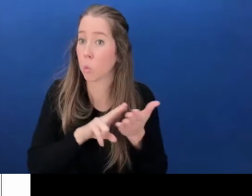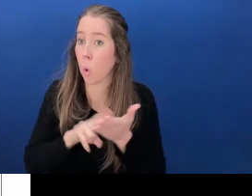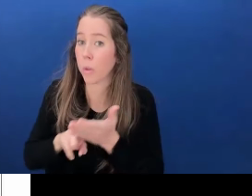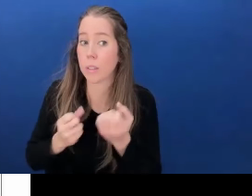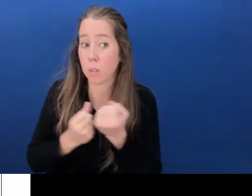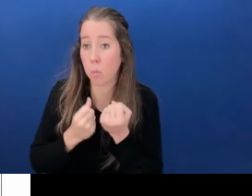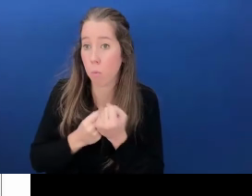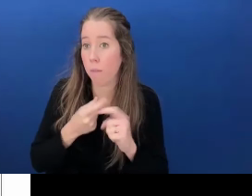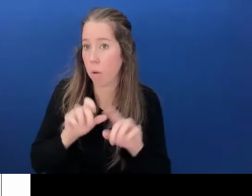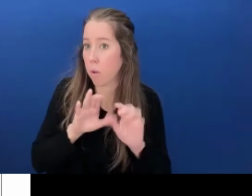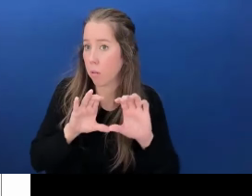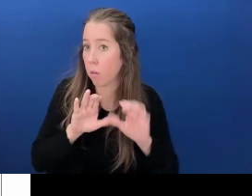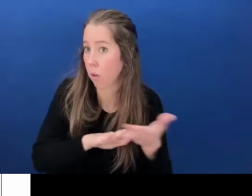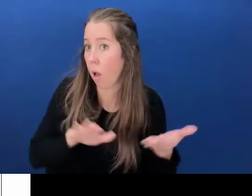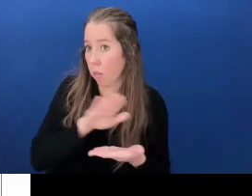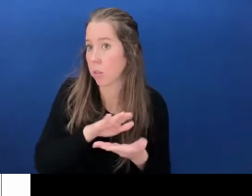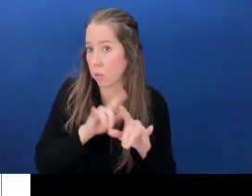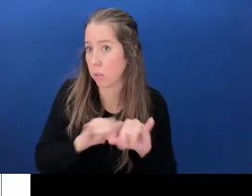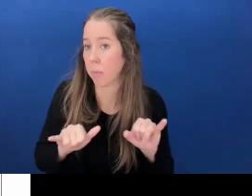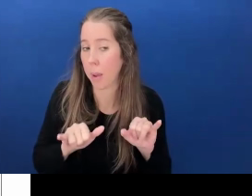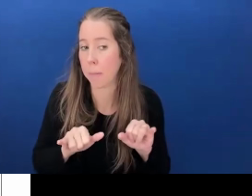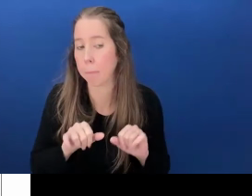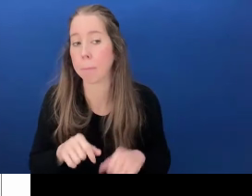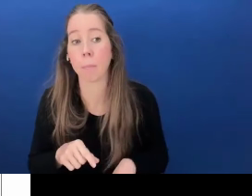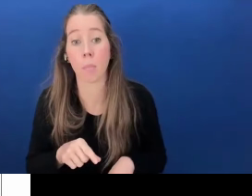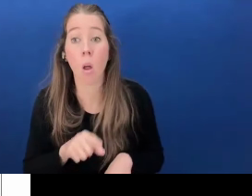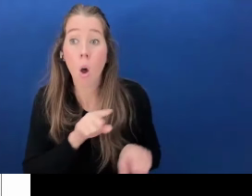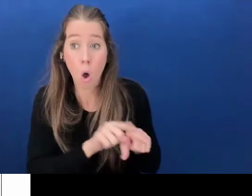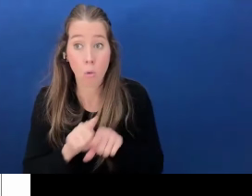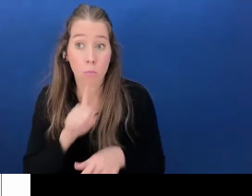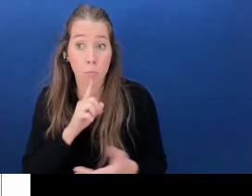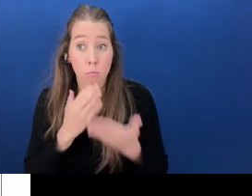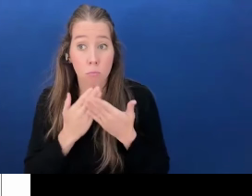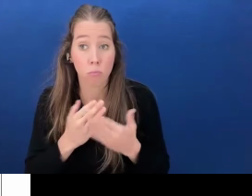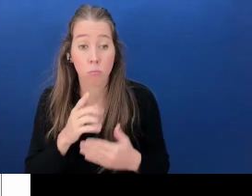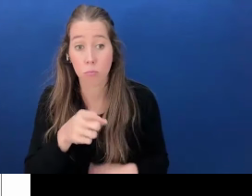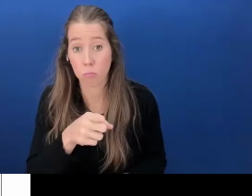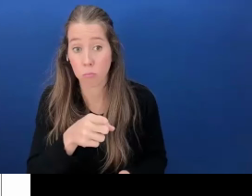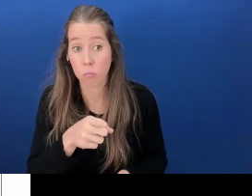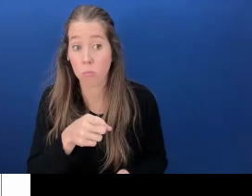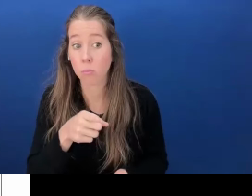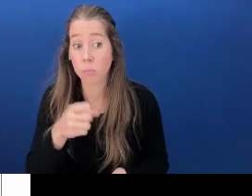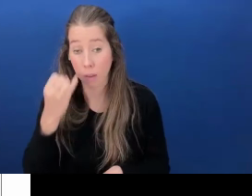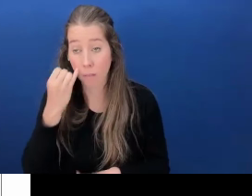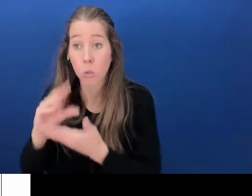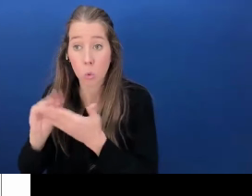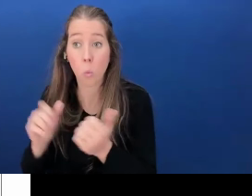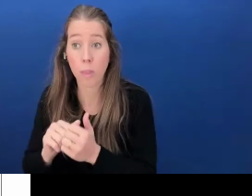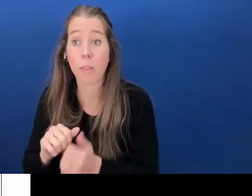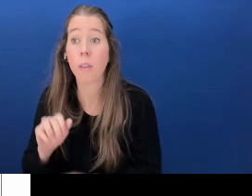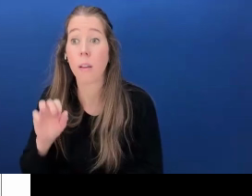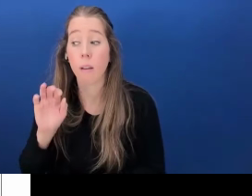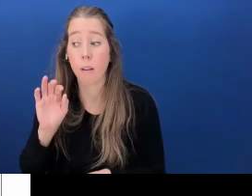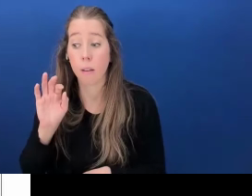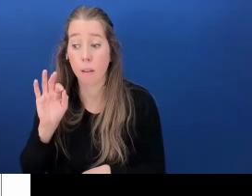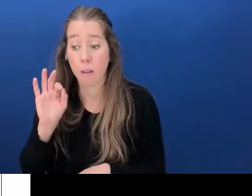of the college while they're doing that. And what's really great about this is because they are students with Fresno City, they also get to take advantage of